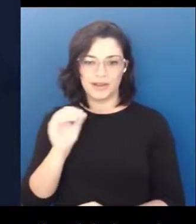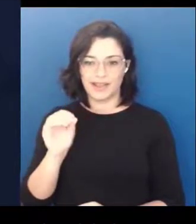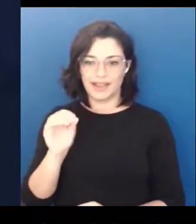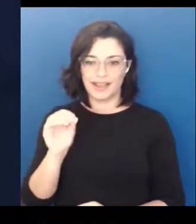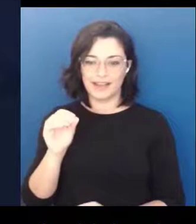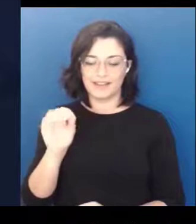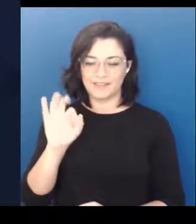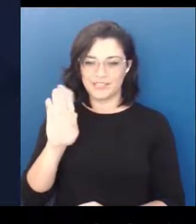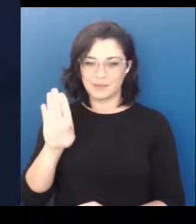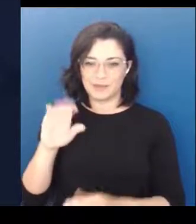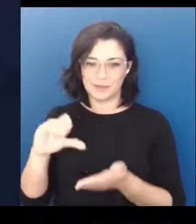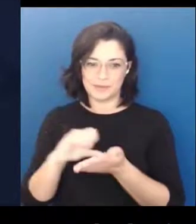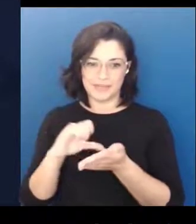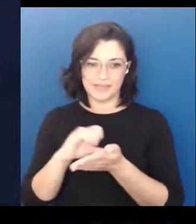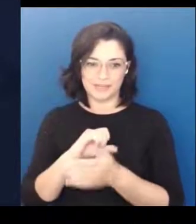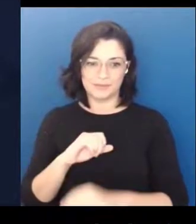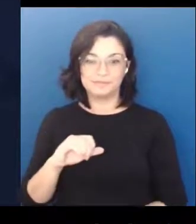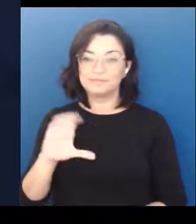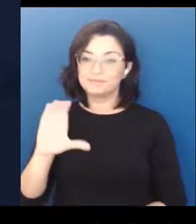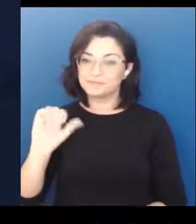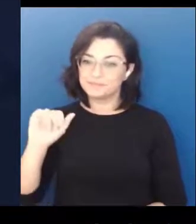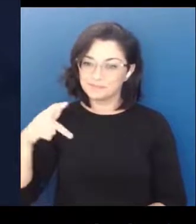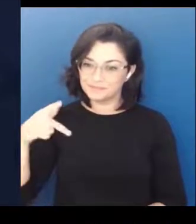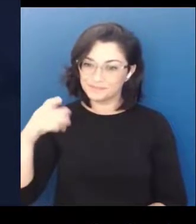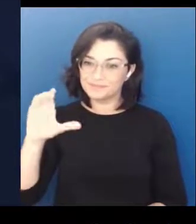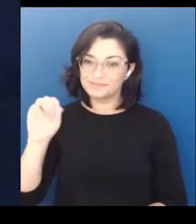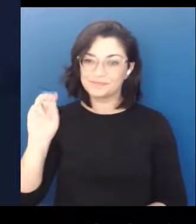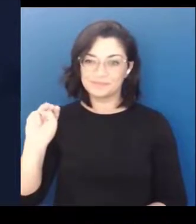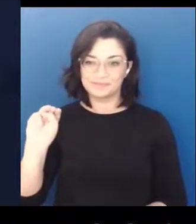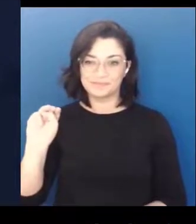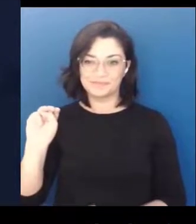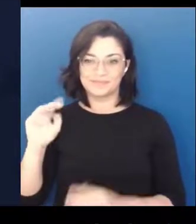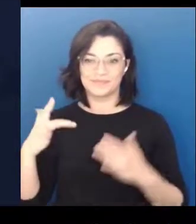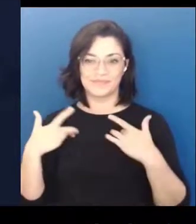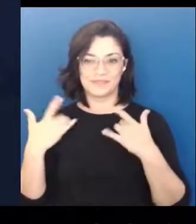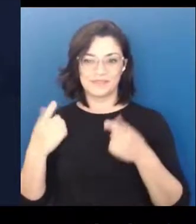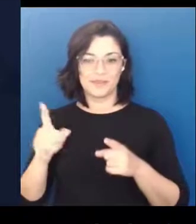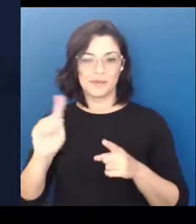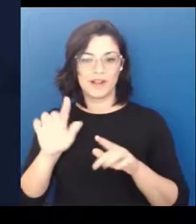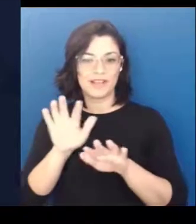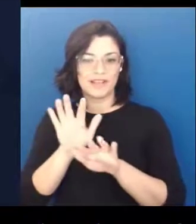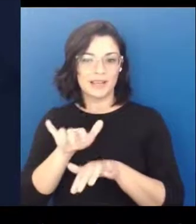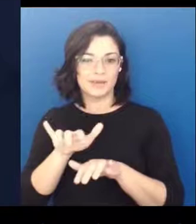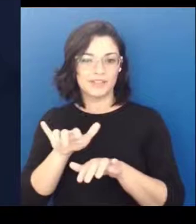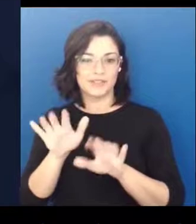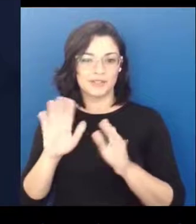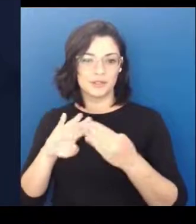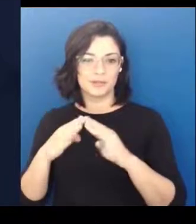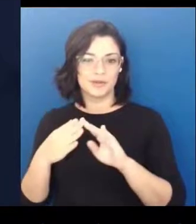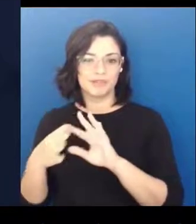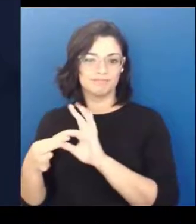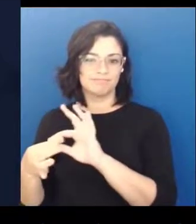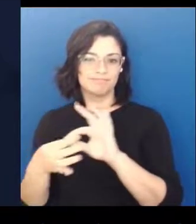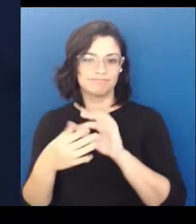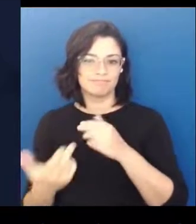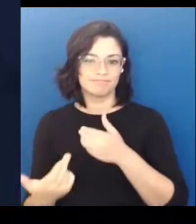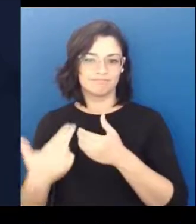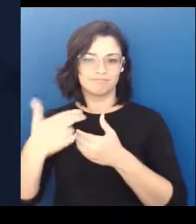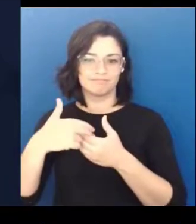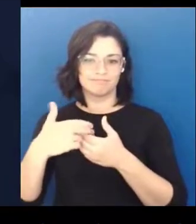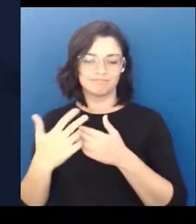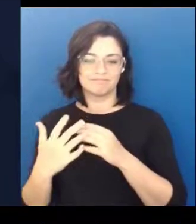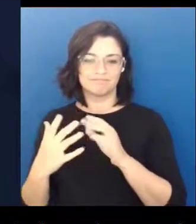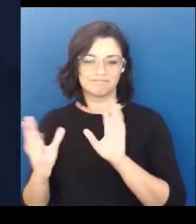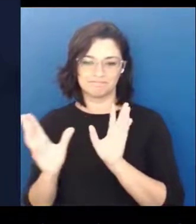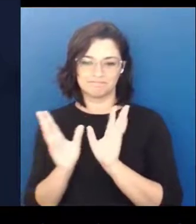CapCom is the event where the captioning community comes together to celebrate the anniversary of the Global Alliance and advancements in